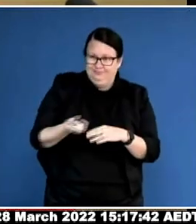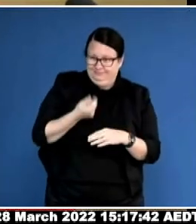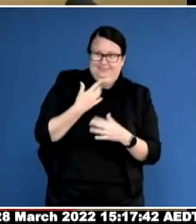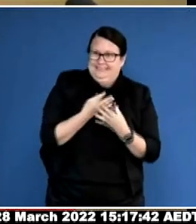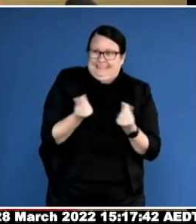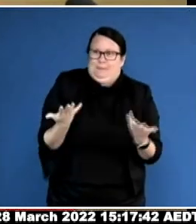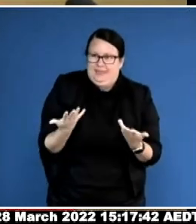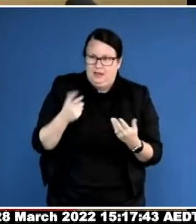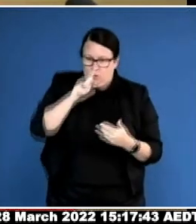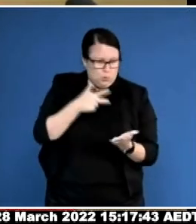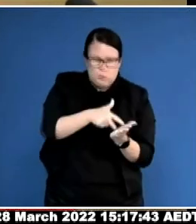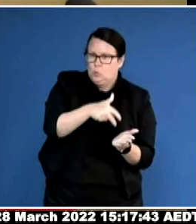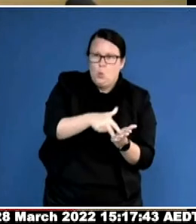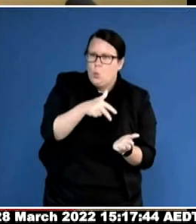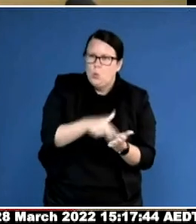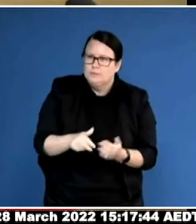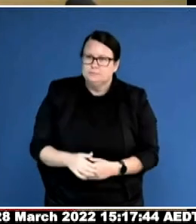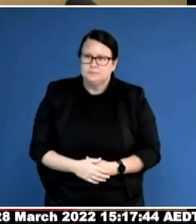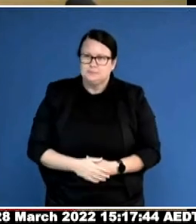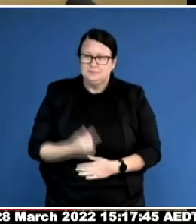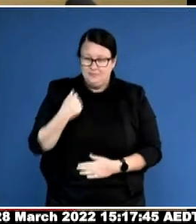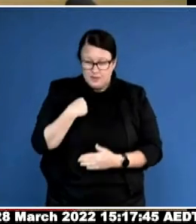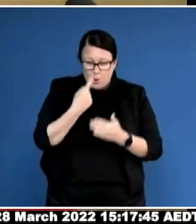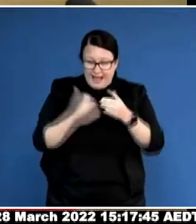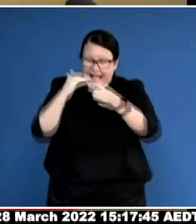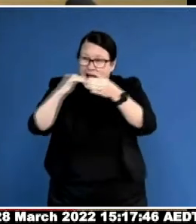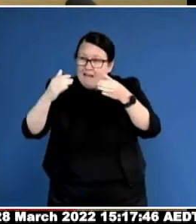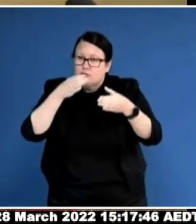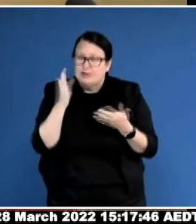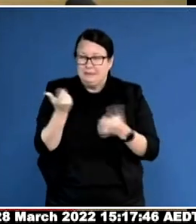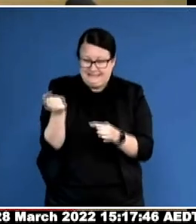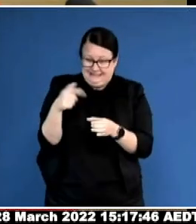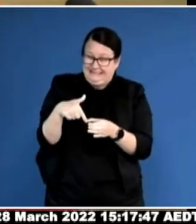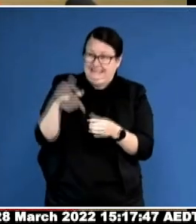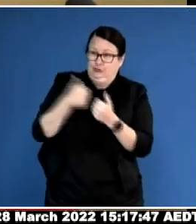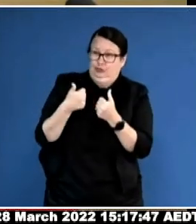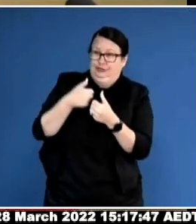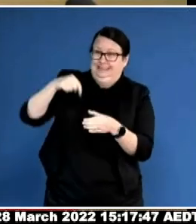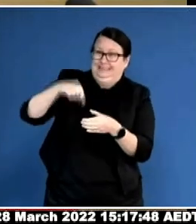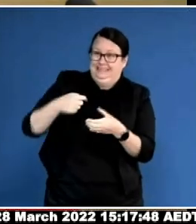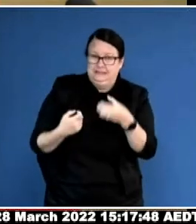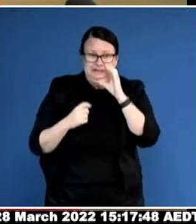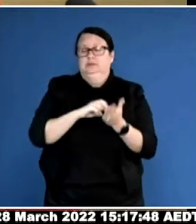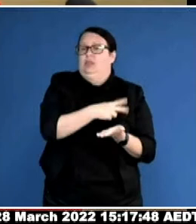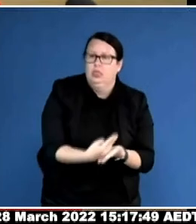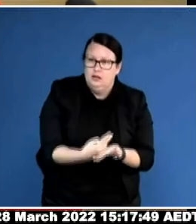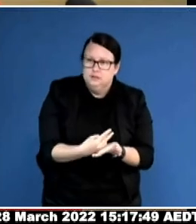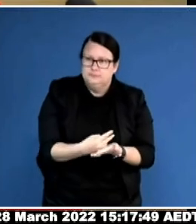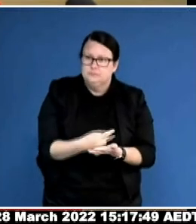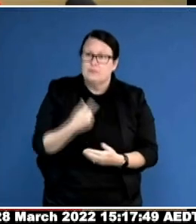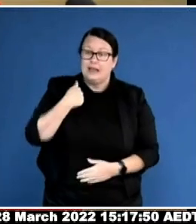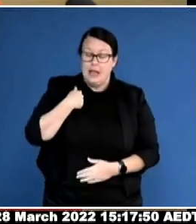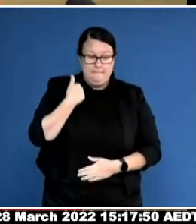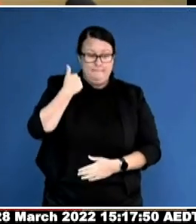couldn't walk. All I had was half a drink. He must have spiked it. There was a bit of a scene because I